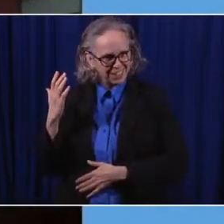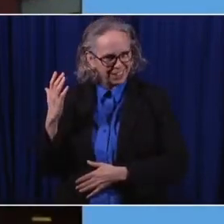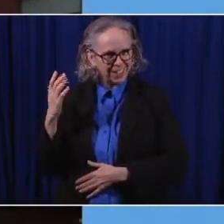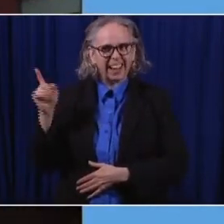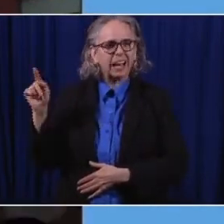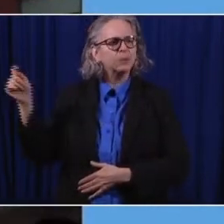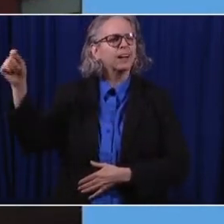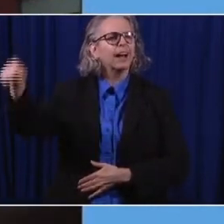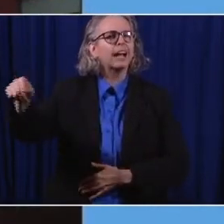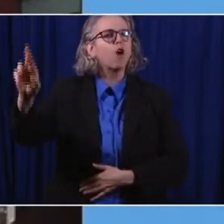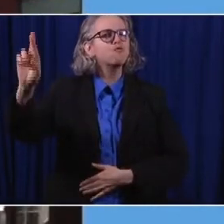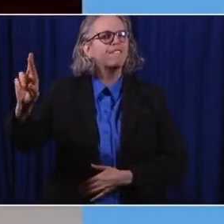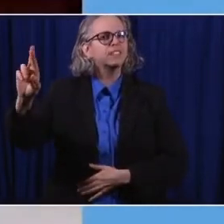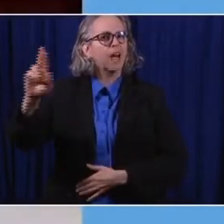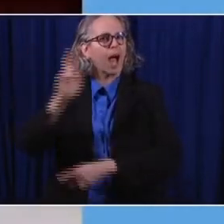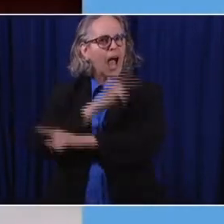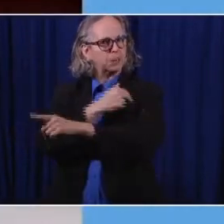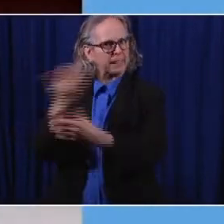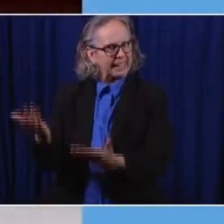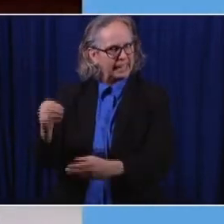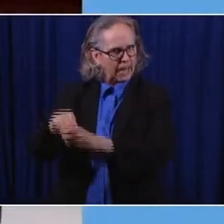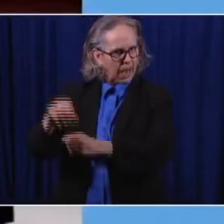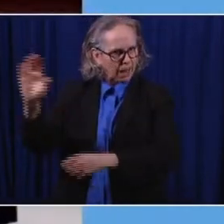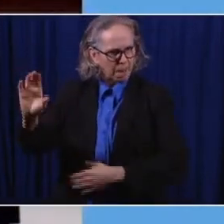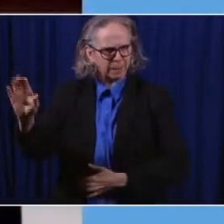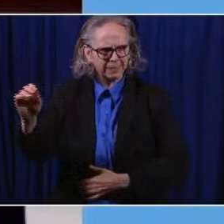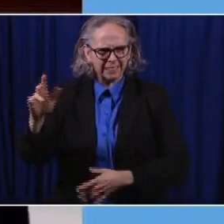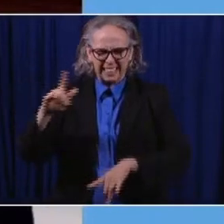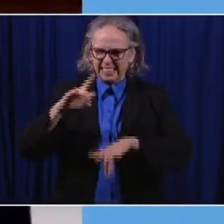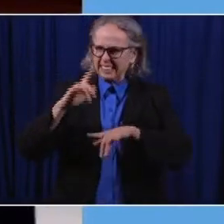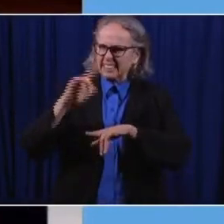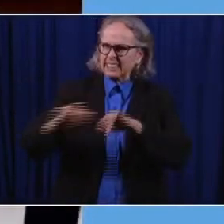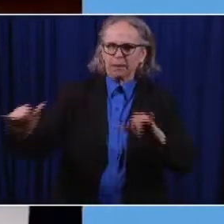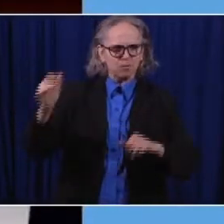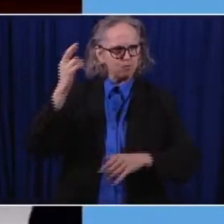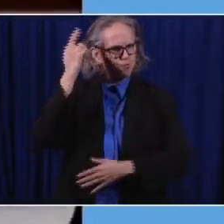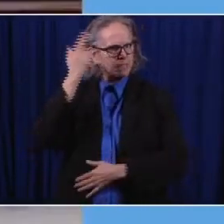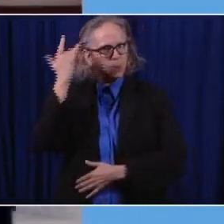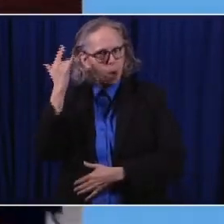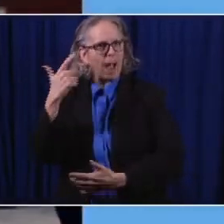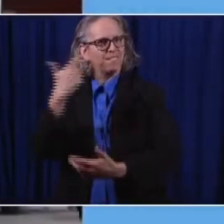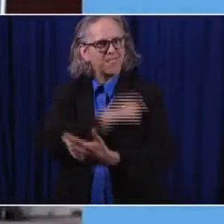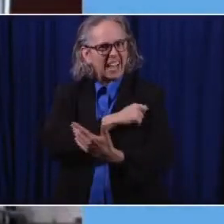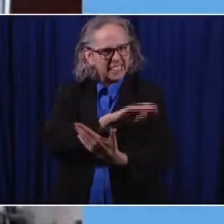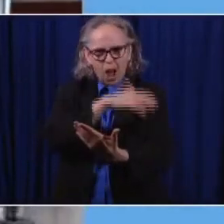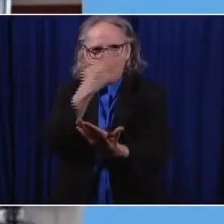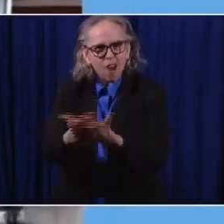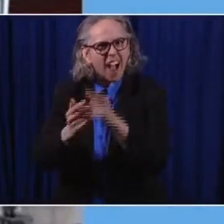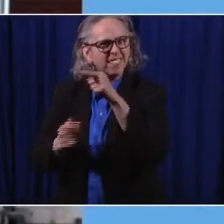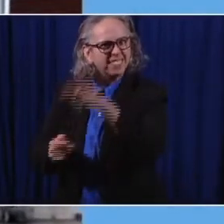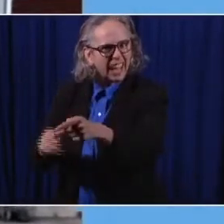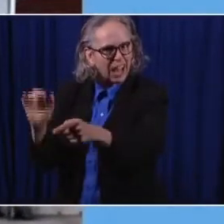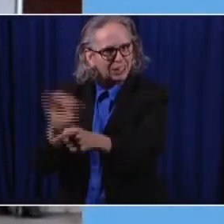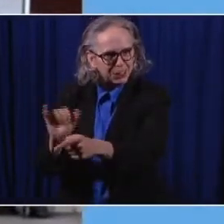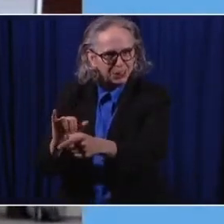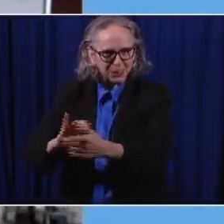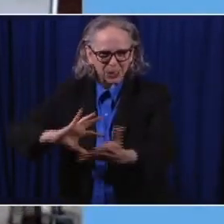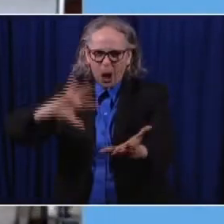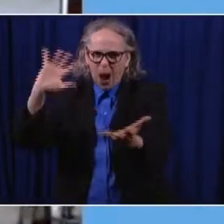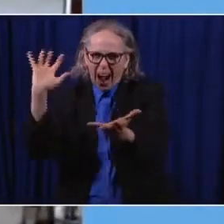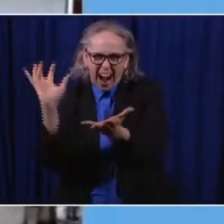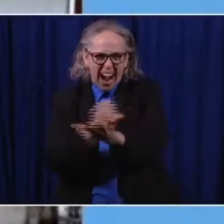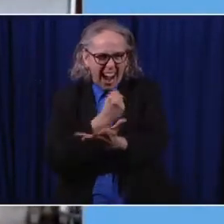Methodist Hospital in Columbus. Across the state, shipments also arrived today at Albany Hospital in